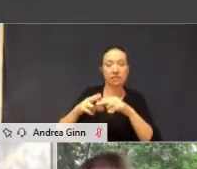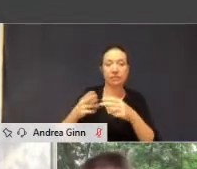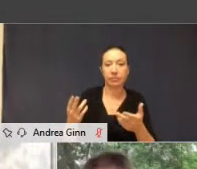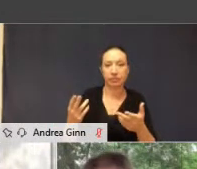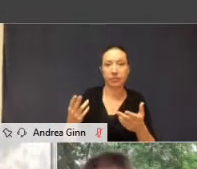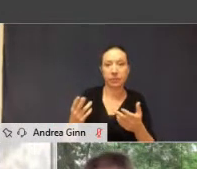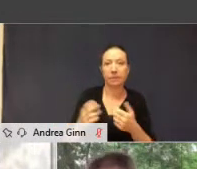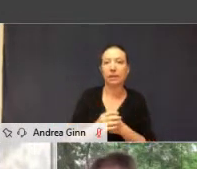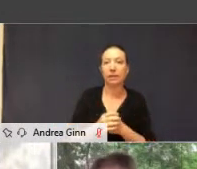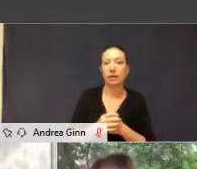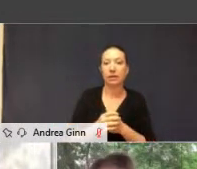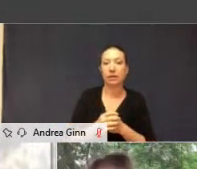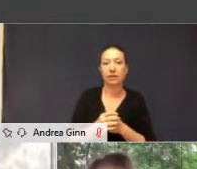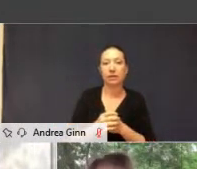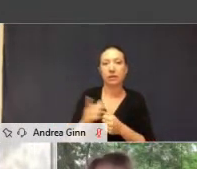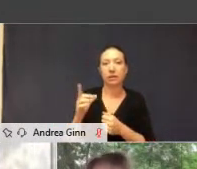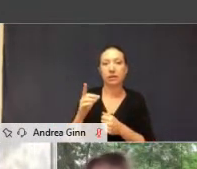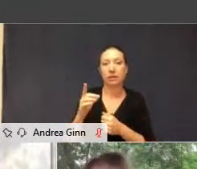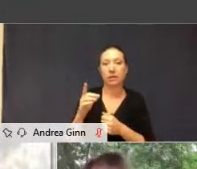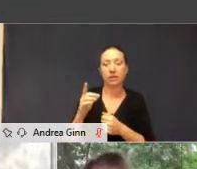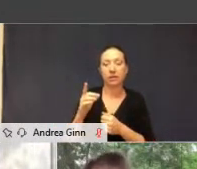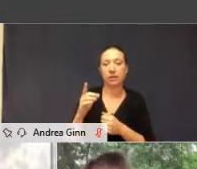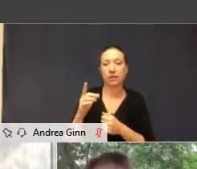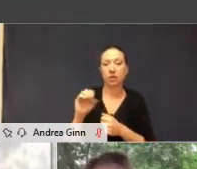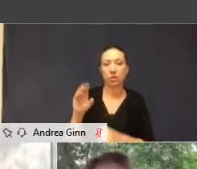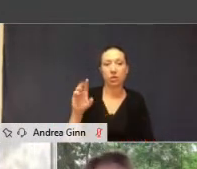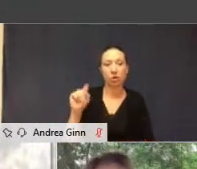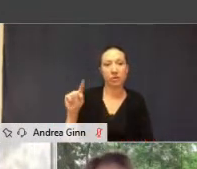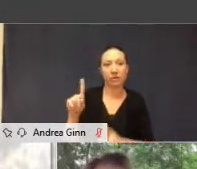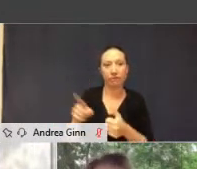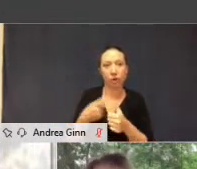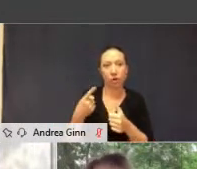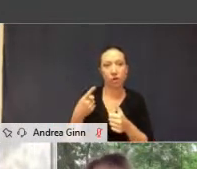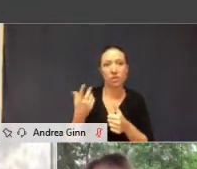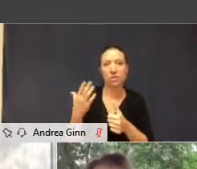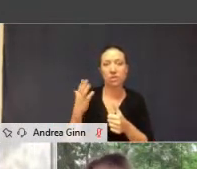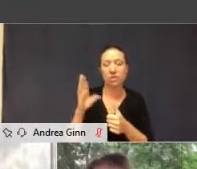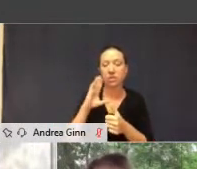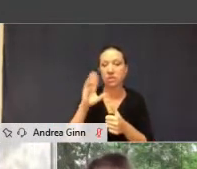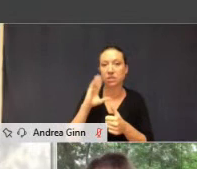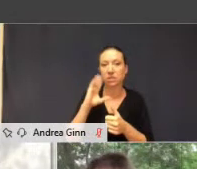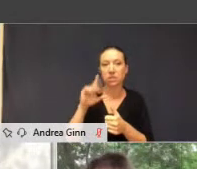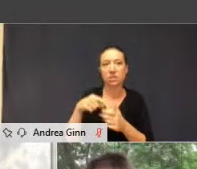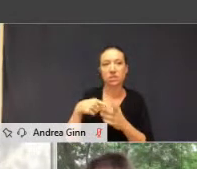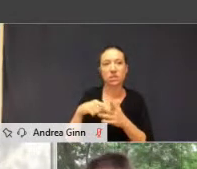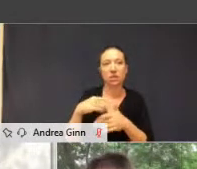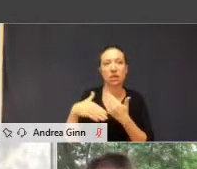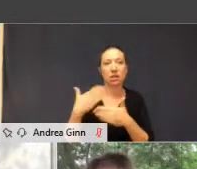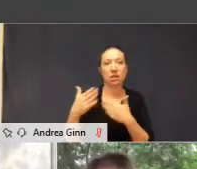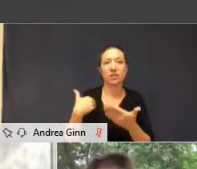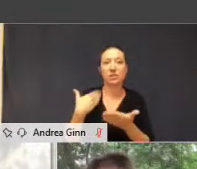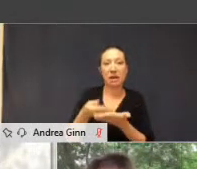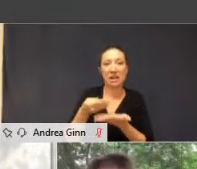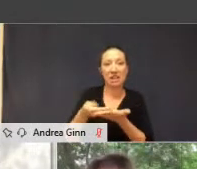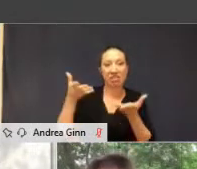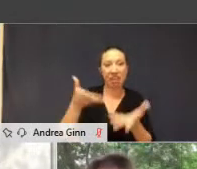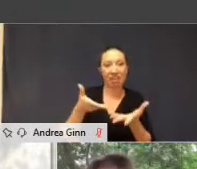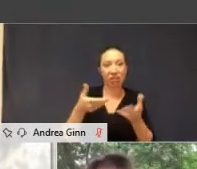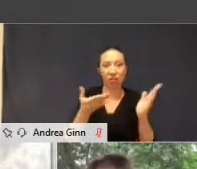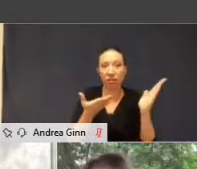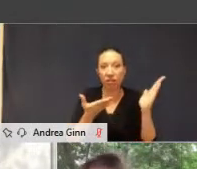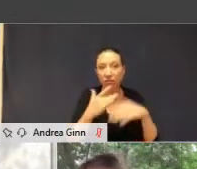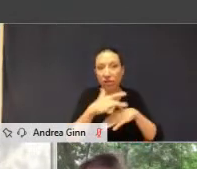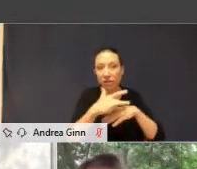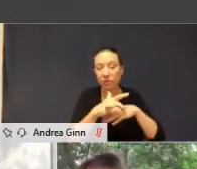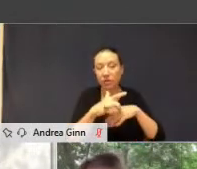last fall on October 1st, and we said the lawsuits, we're doing an awful lot, but there is money there. They just need